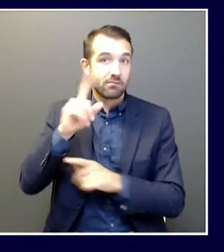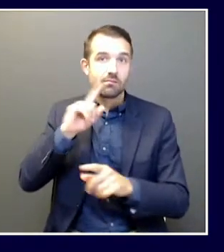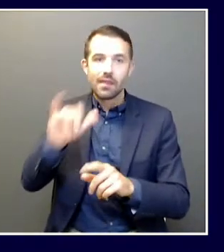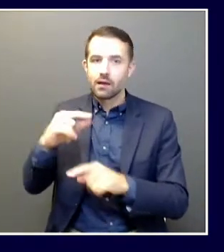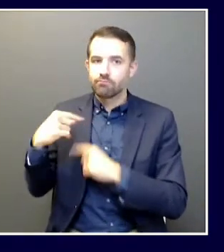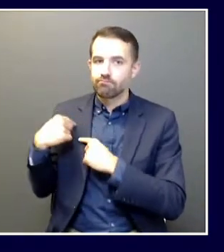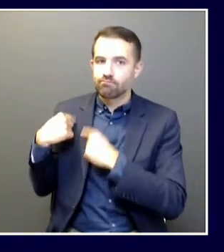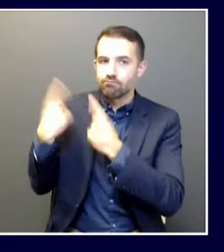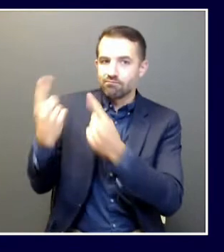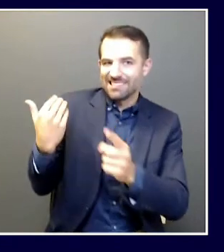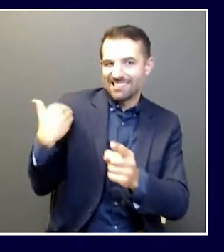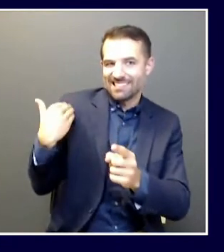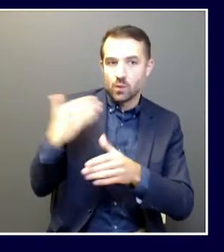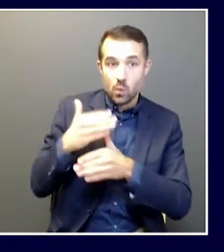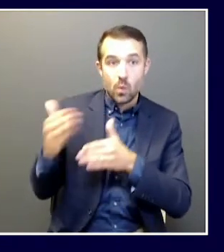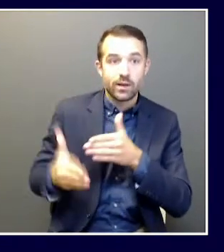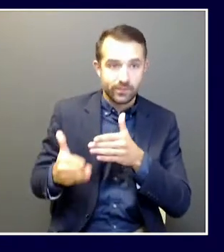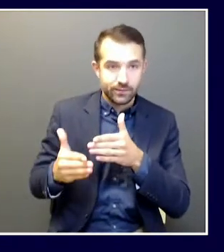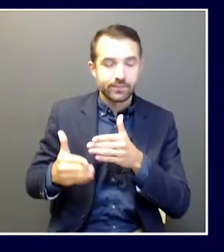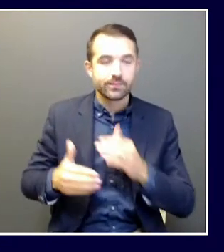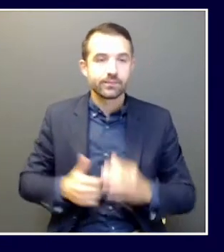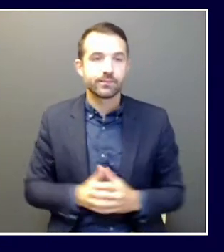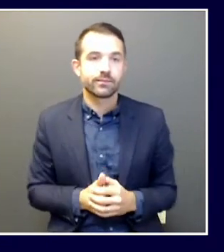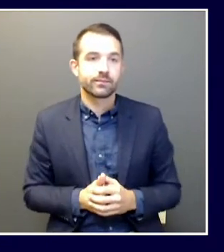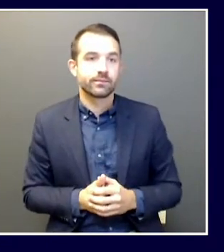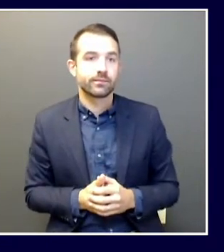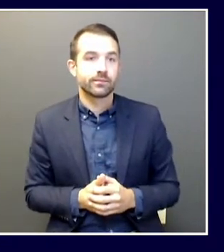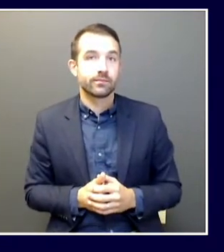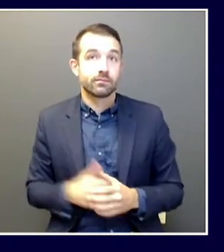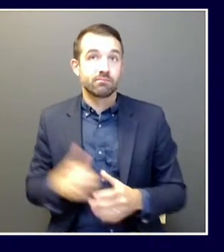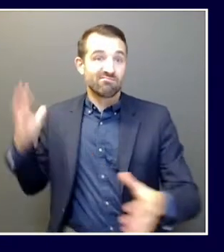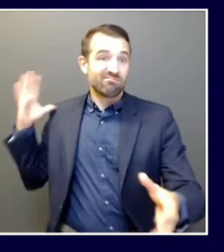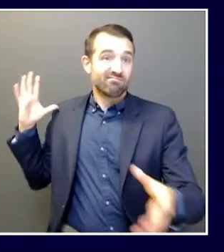weekend. Cumulatively, there have now been